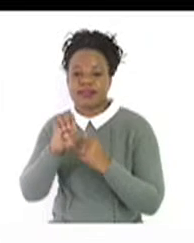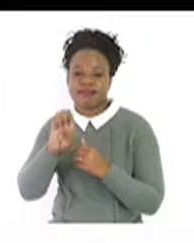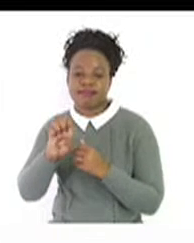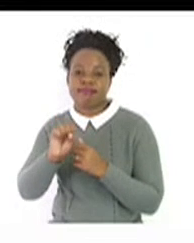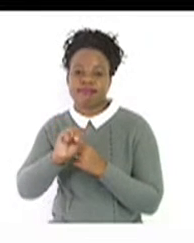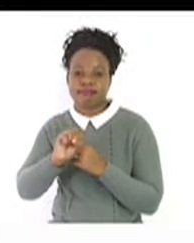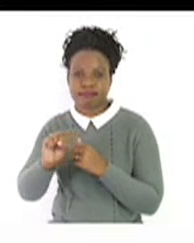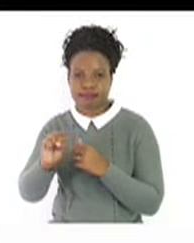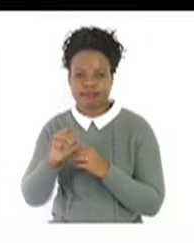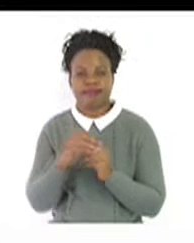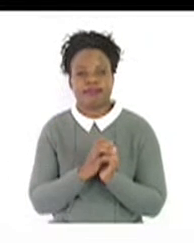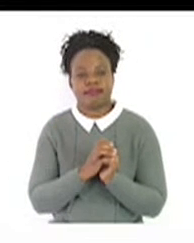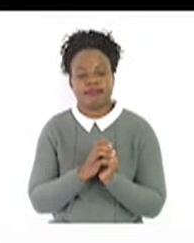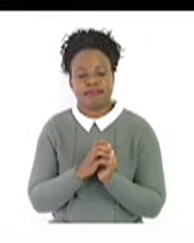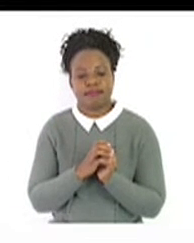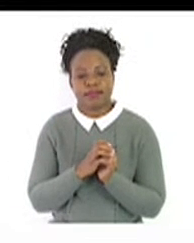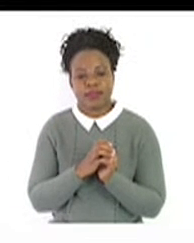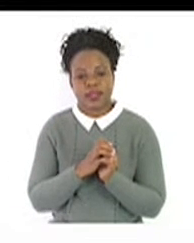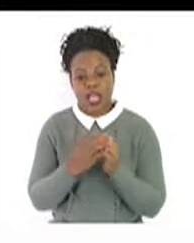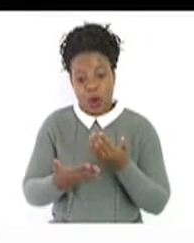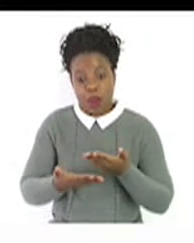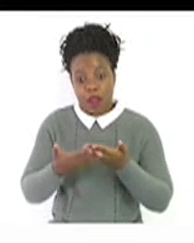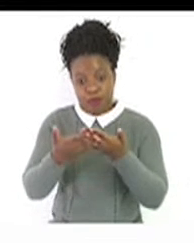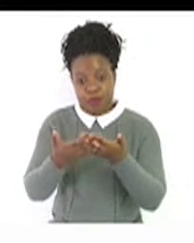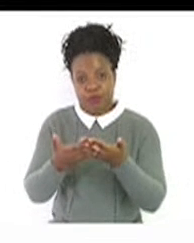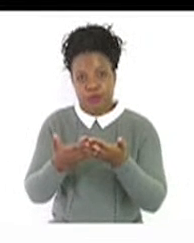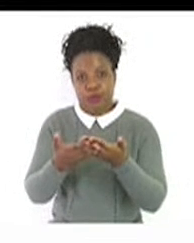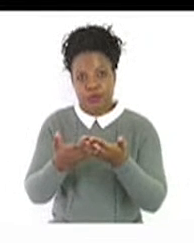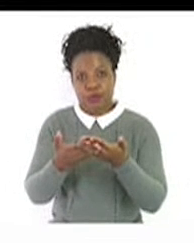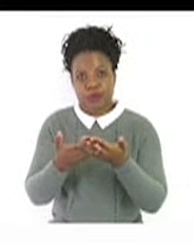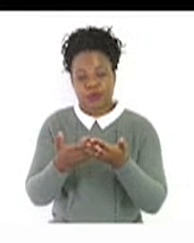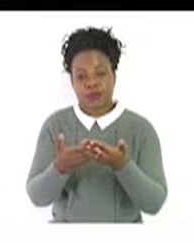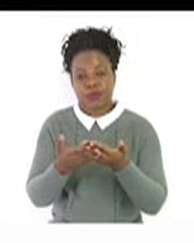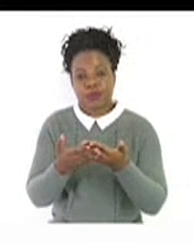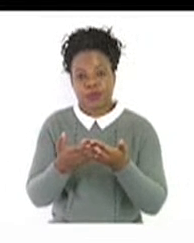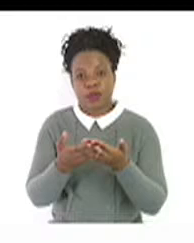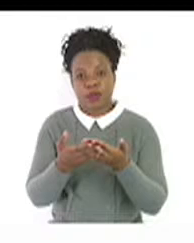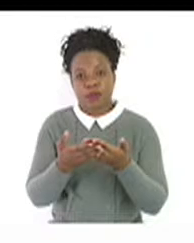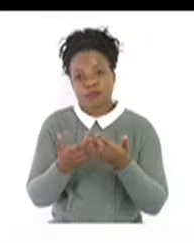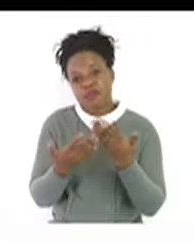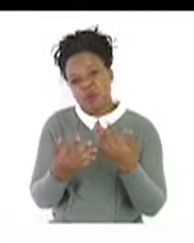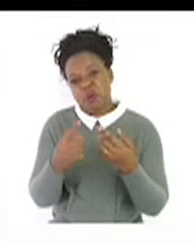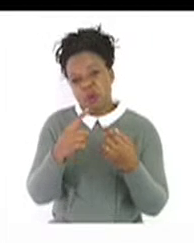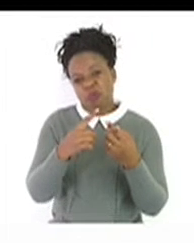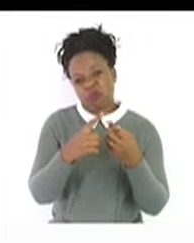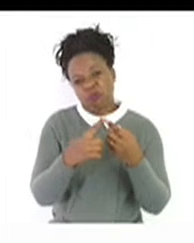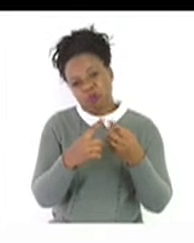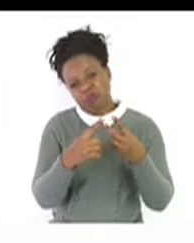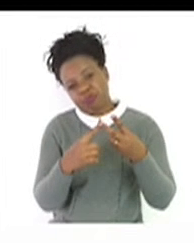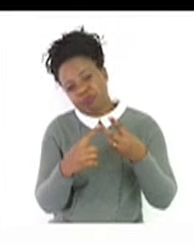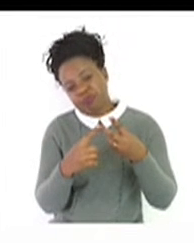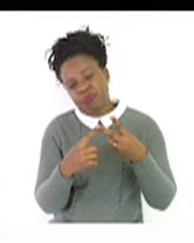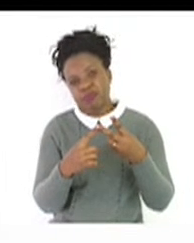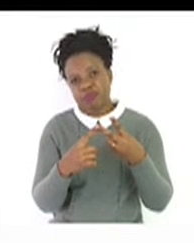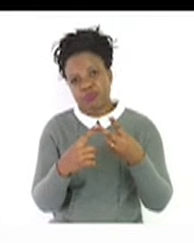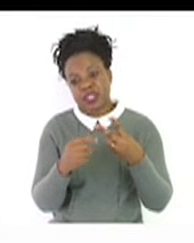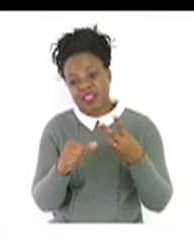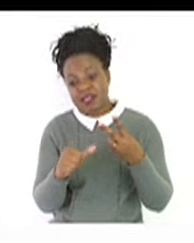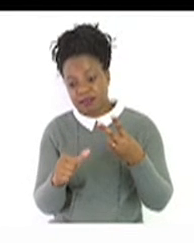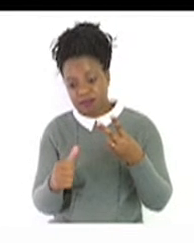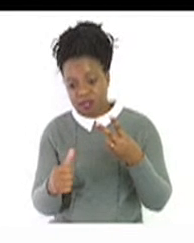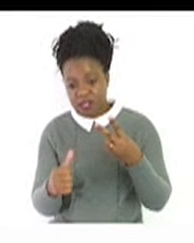Right, I will just do with you one example here. The rest you will